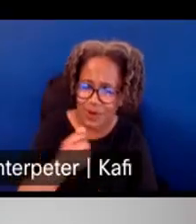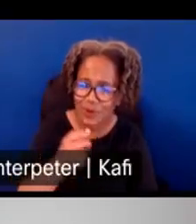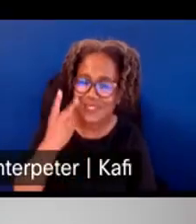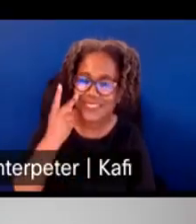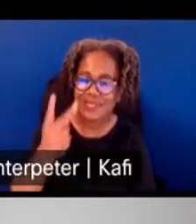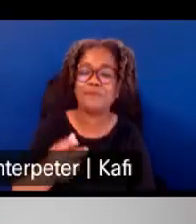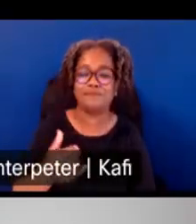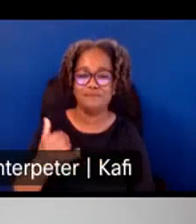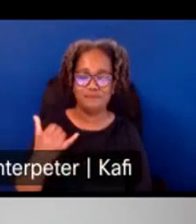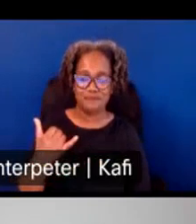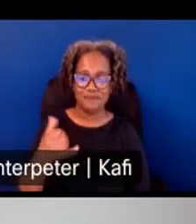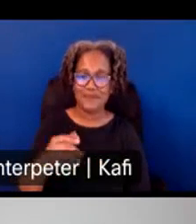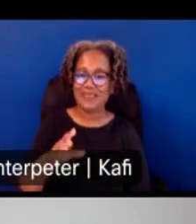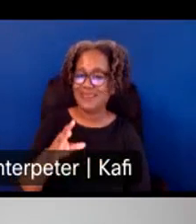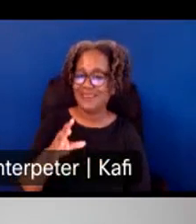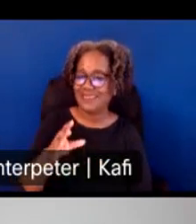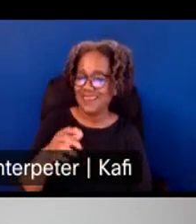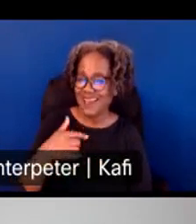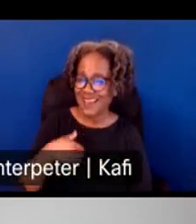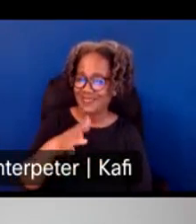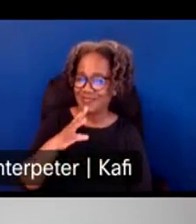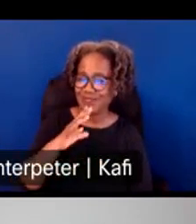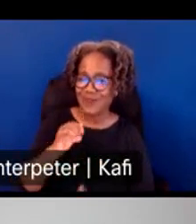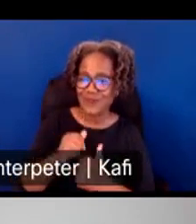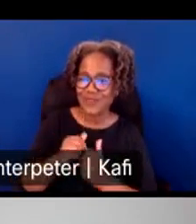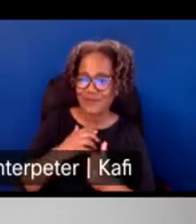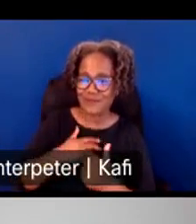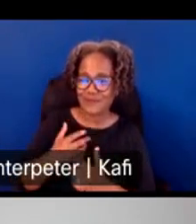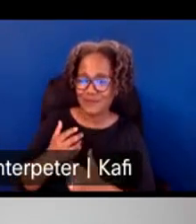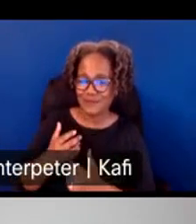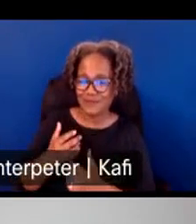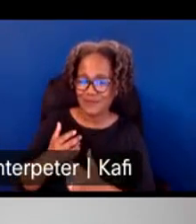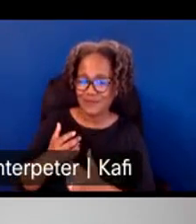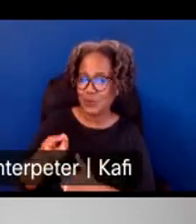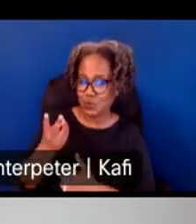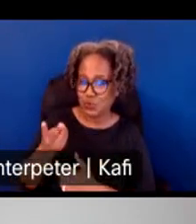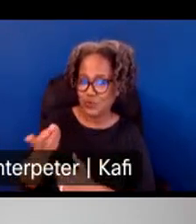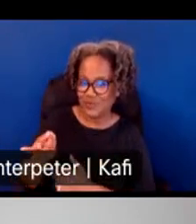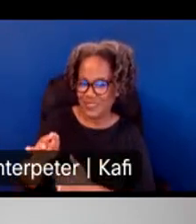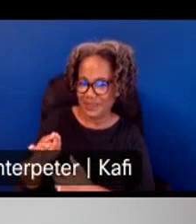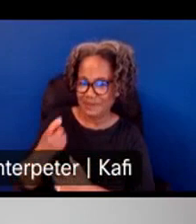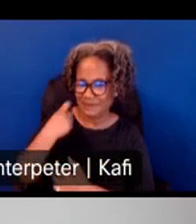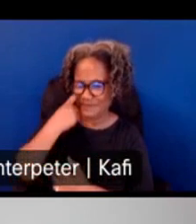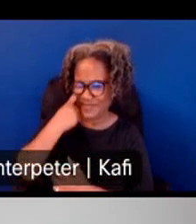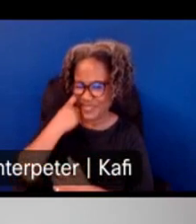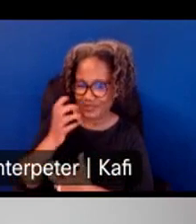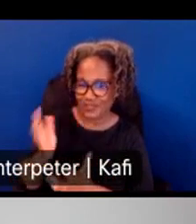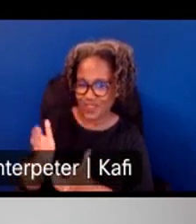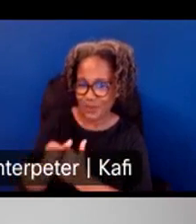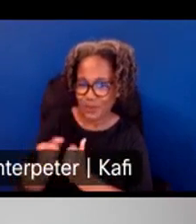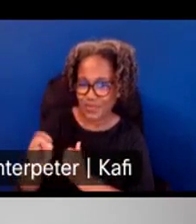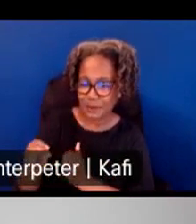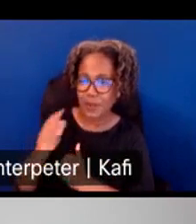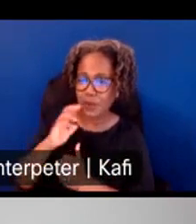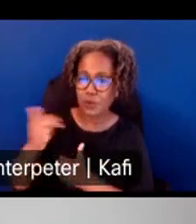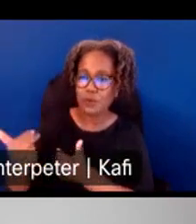while ago, and they did let us know that they would be on at any moment. So I don't know